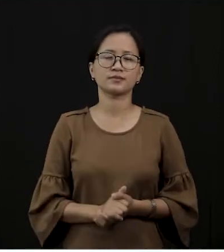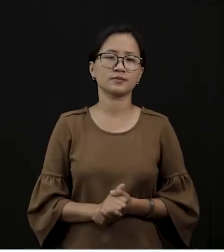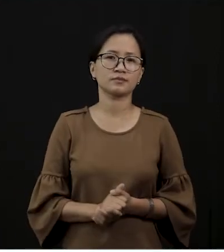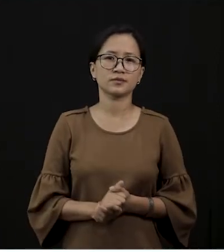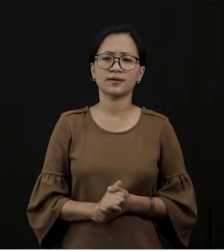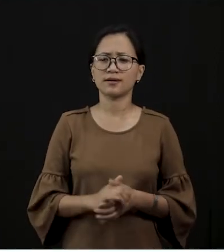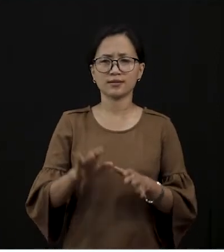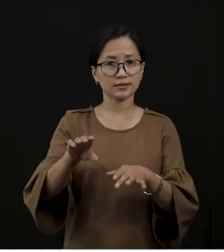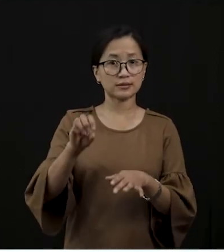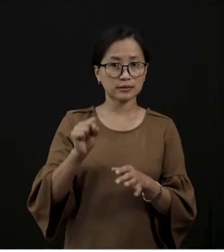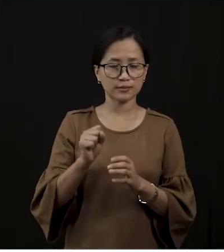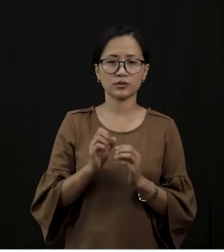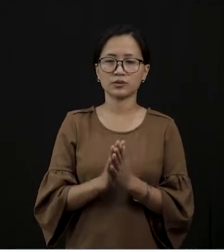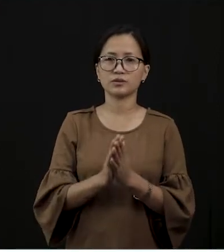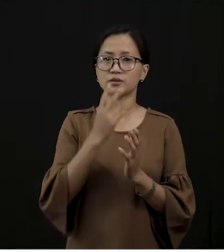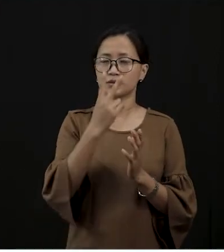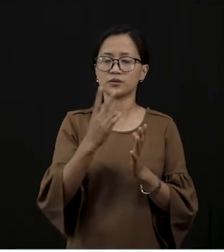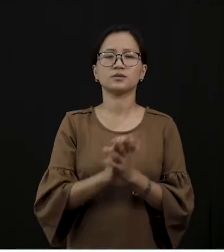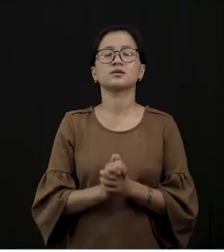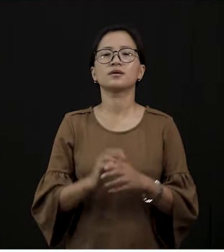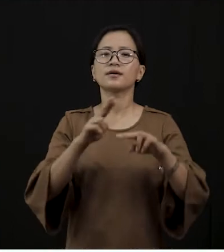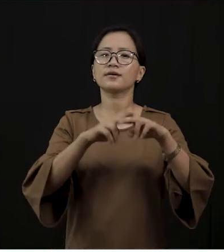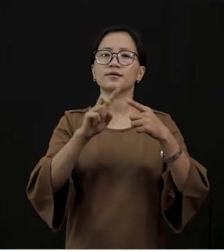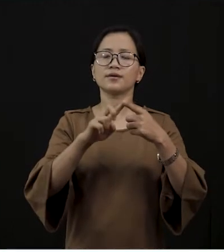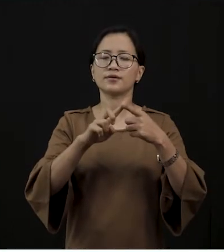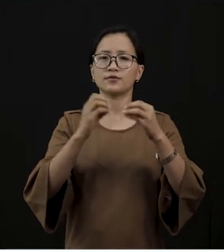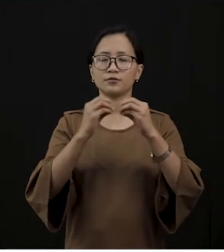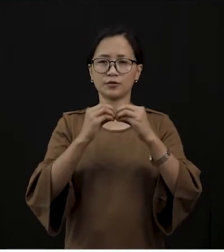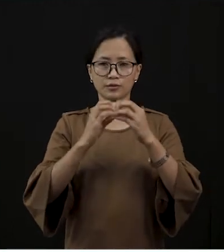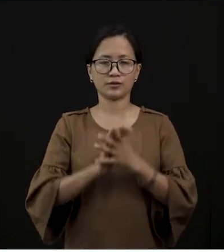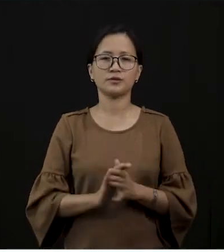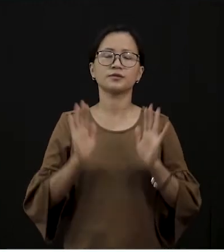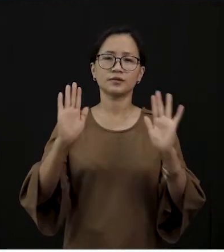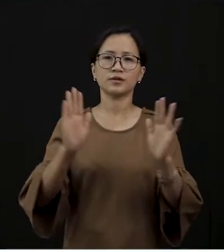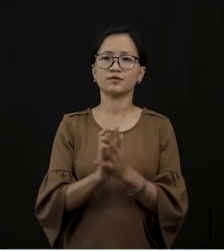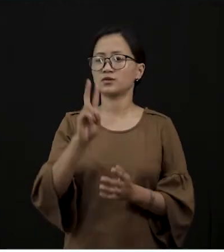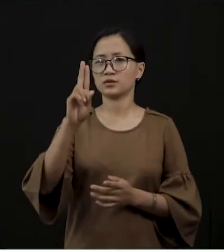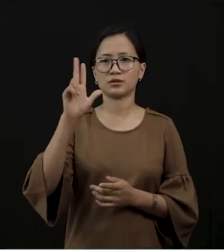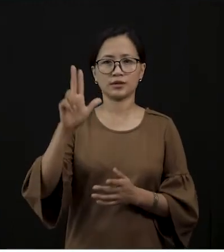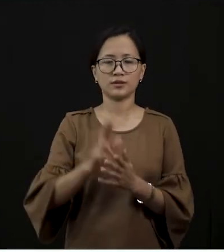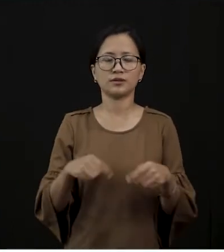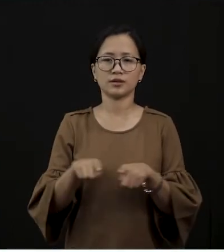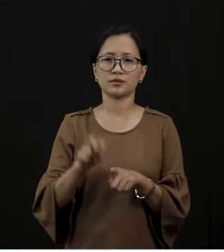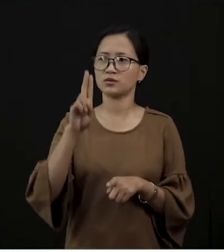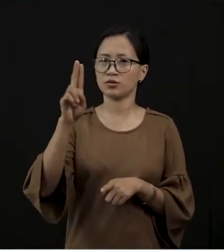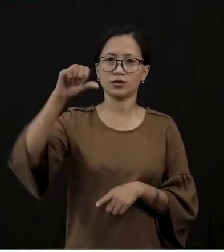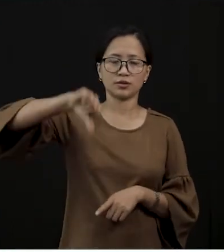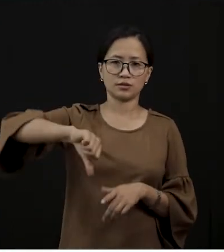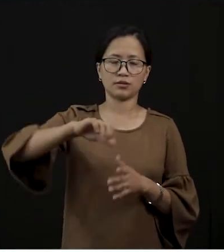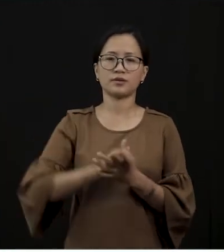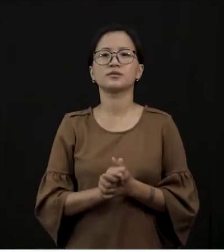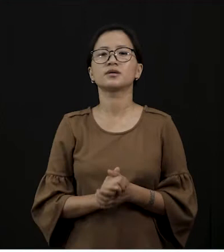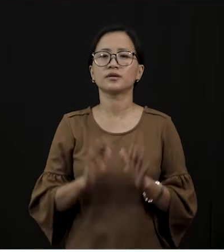Except February alone, which has only 28 and 29 in each